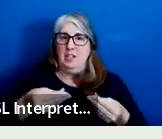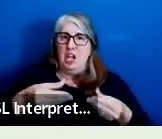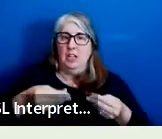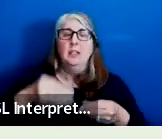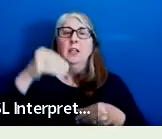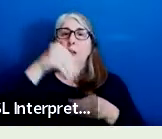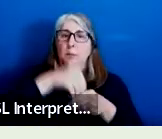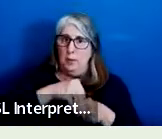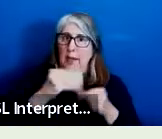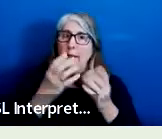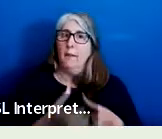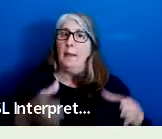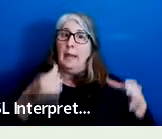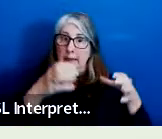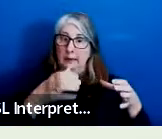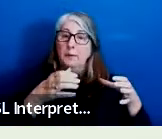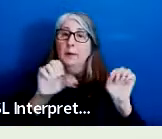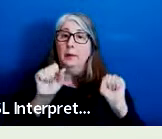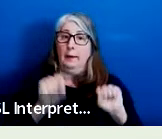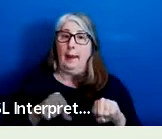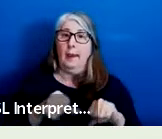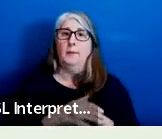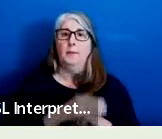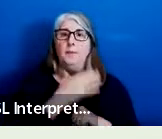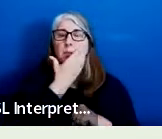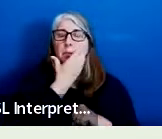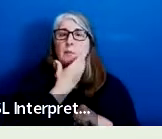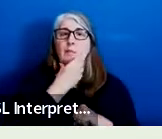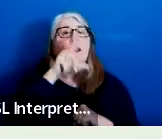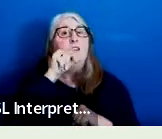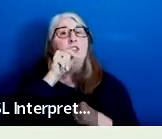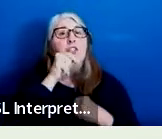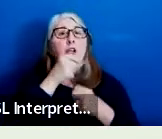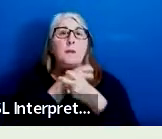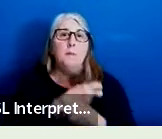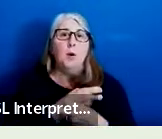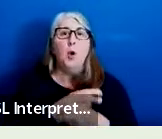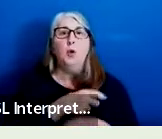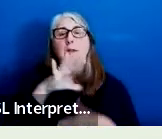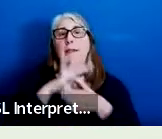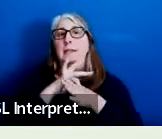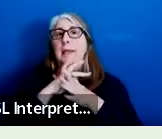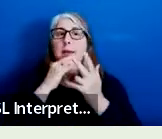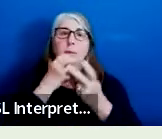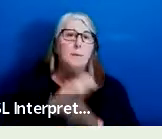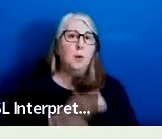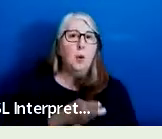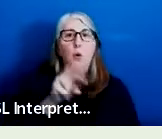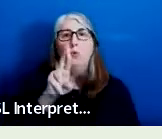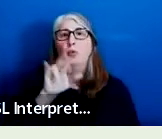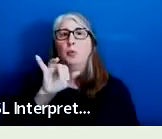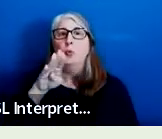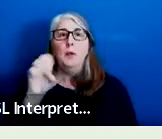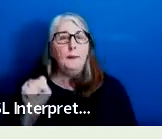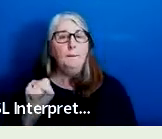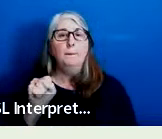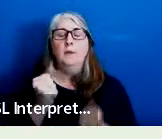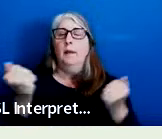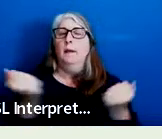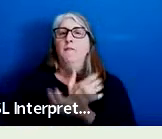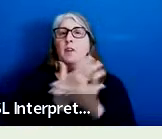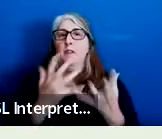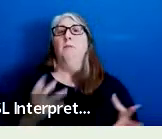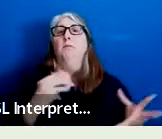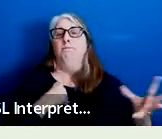your compost bin. The bones from your chicken, your steaks, your ribs, all of those things are